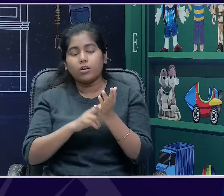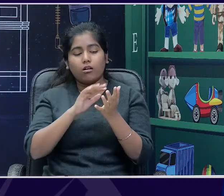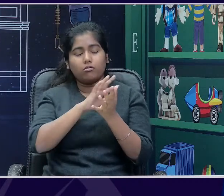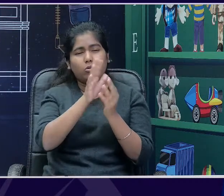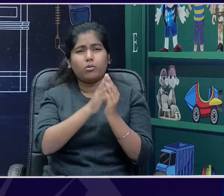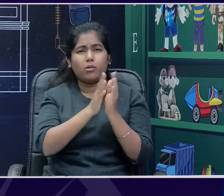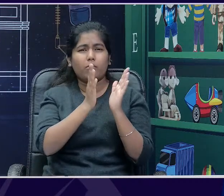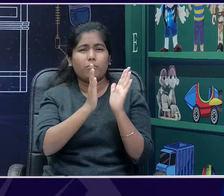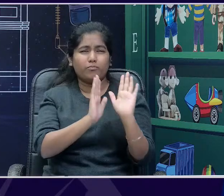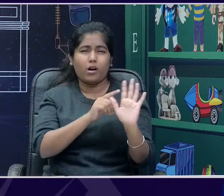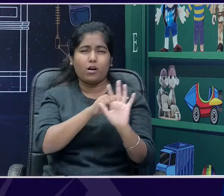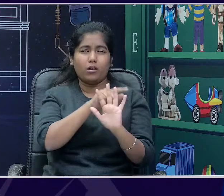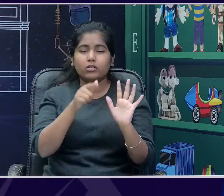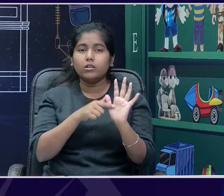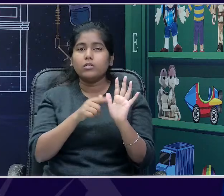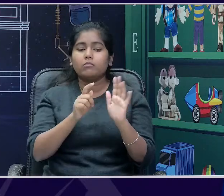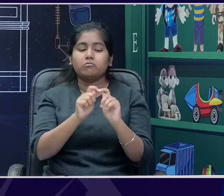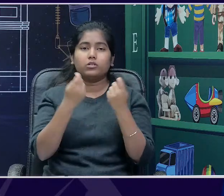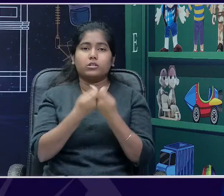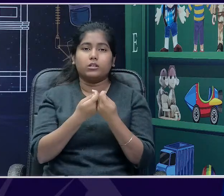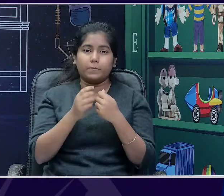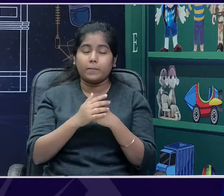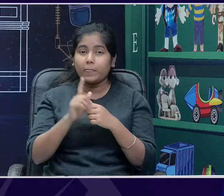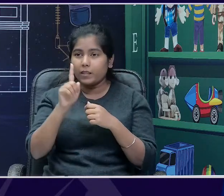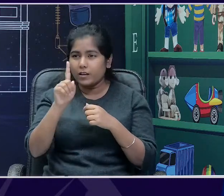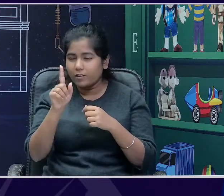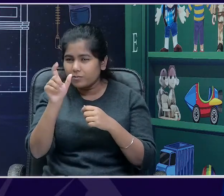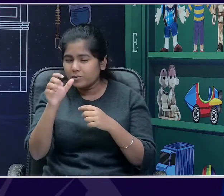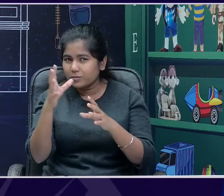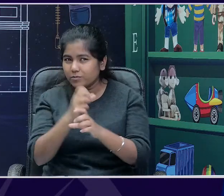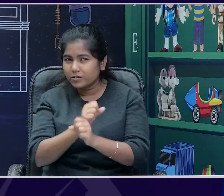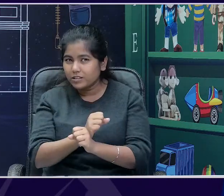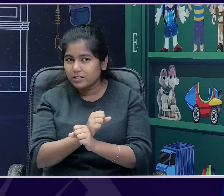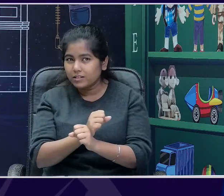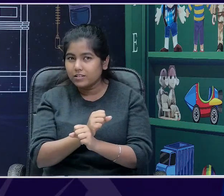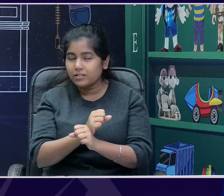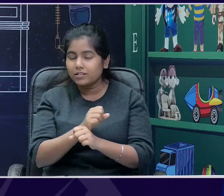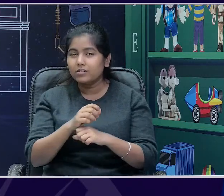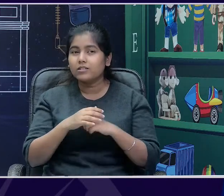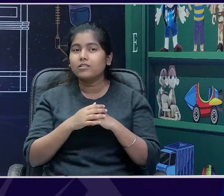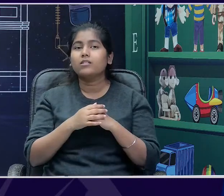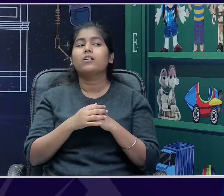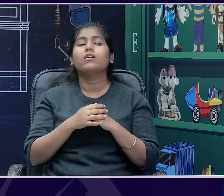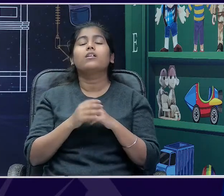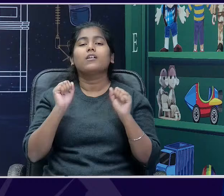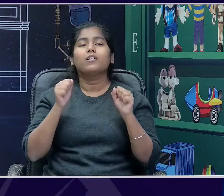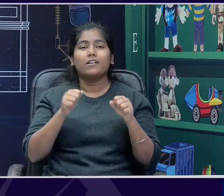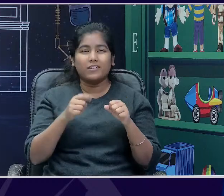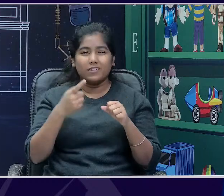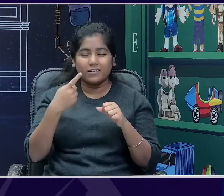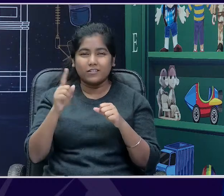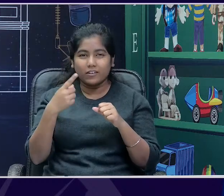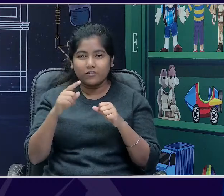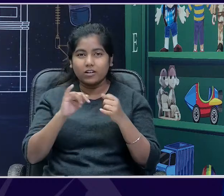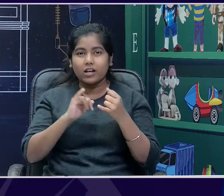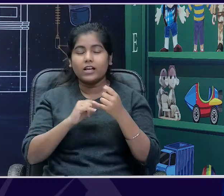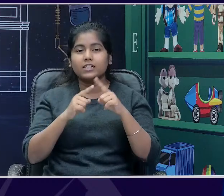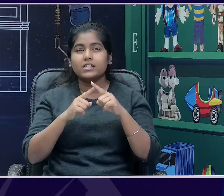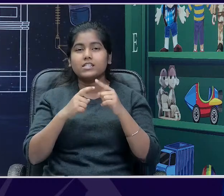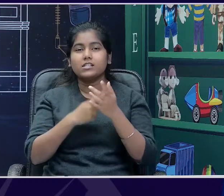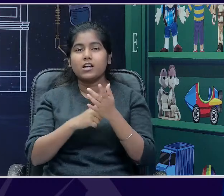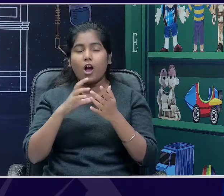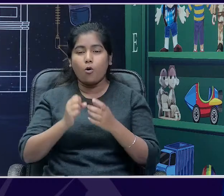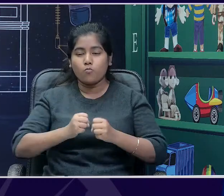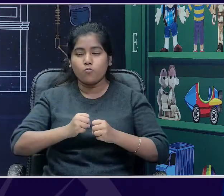one person, and make a team. And one person you forget. Oh, that the friend of the friend. Strong, Right, that stout, strong